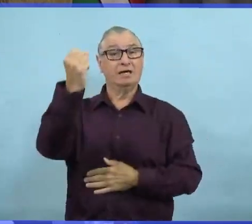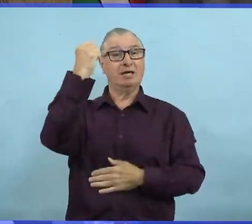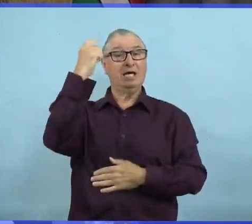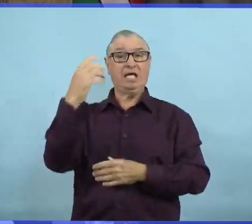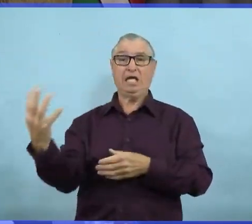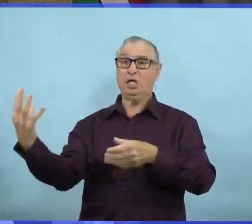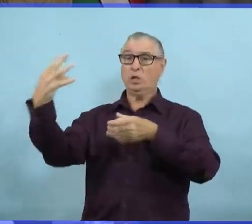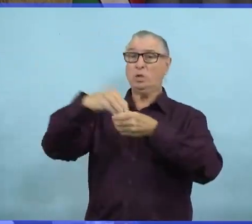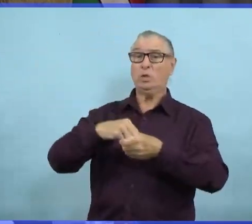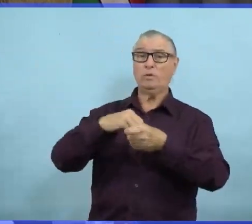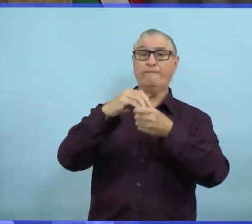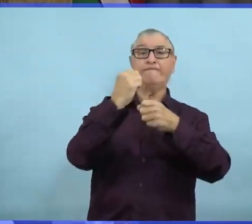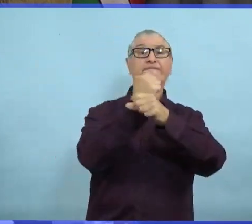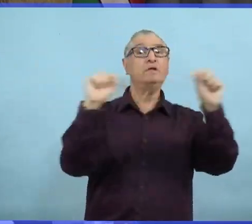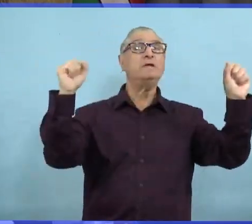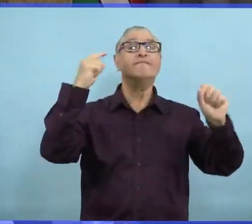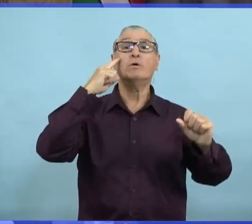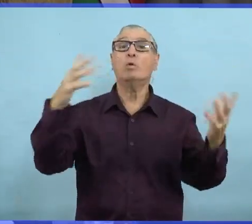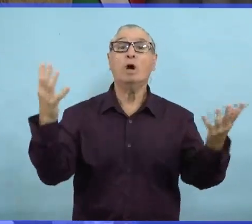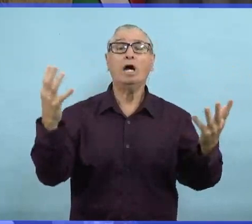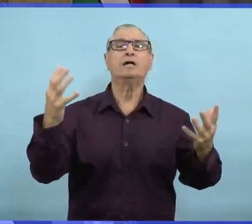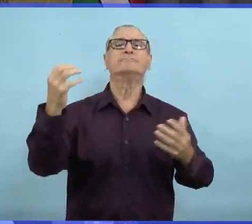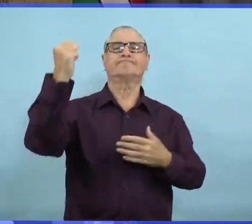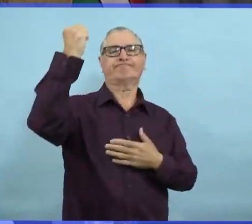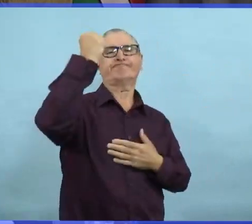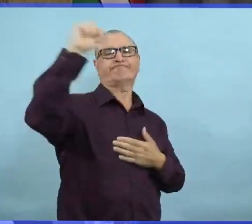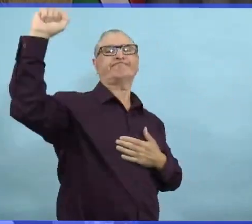to dedicate yourself to respect and to peace.